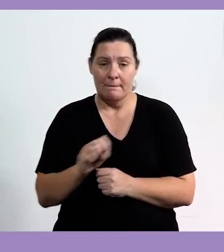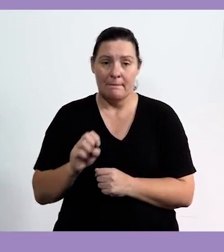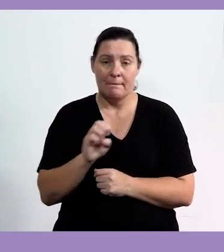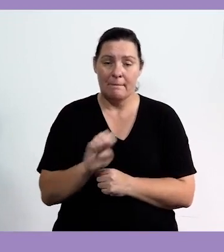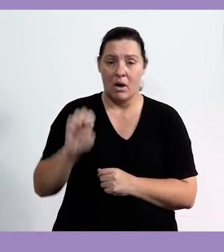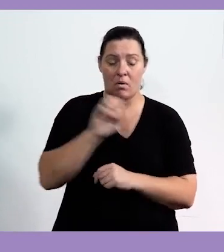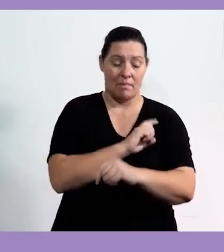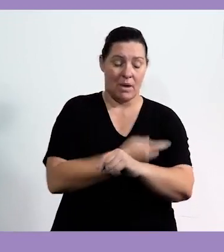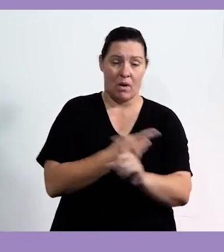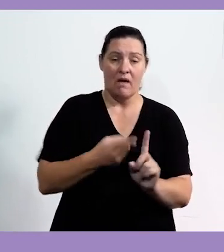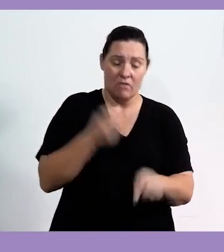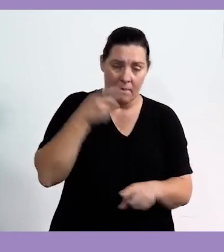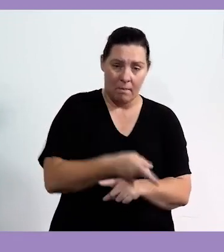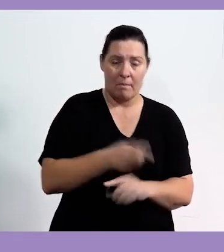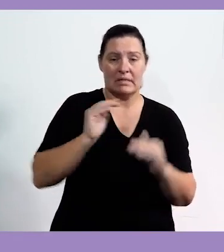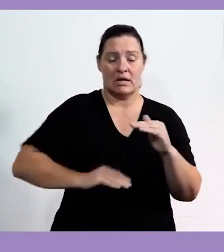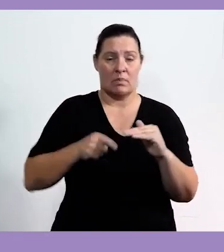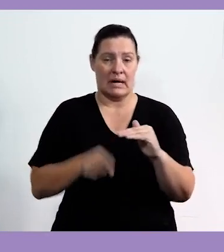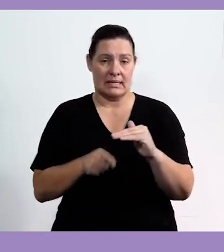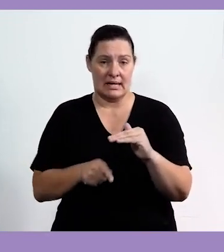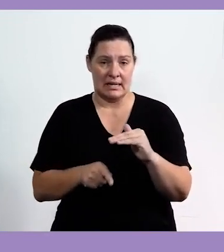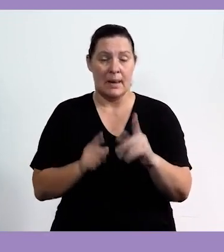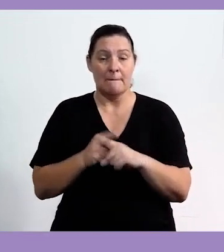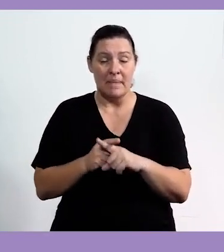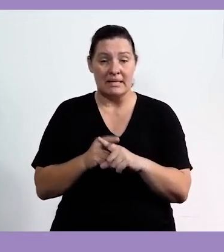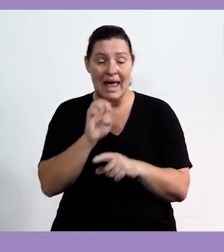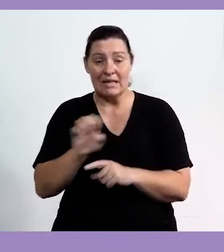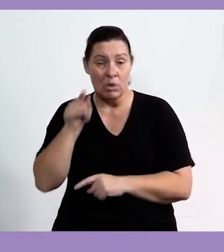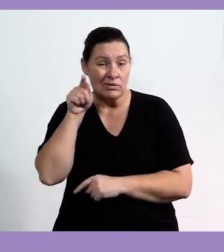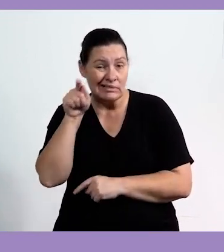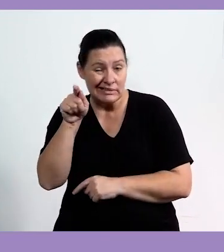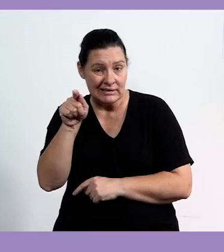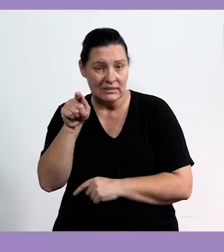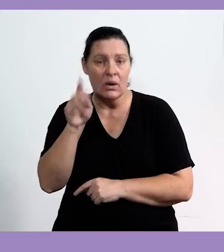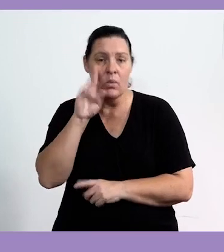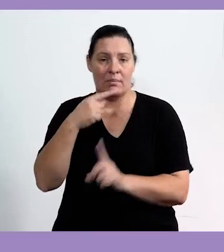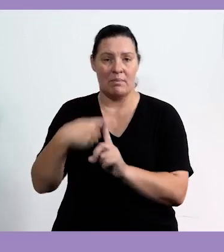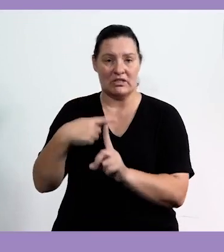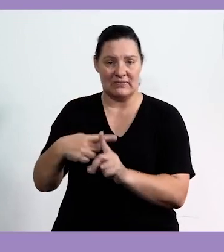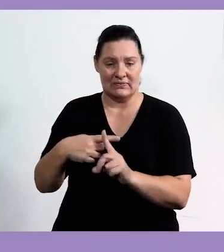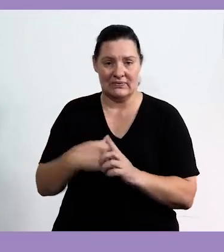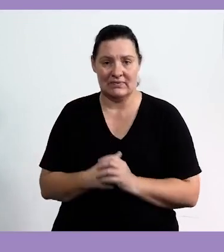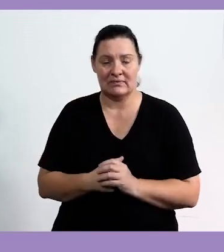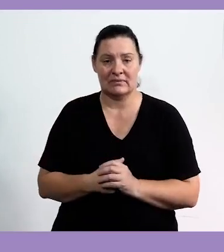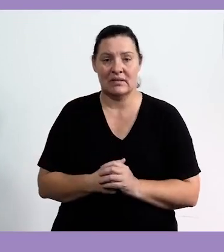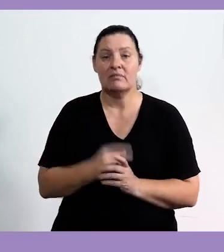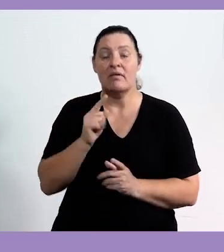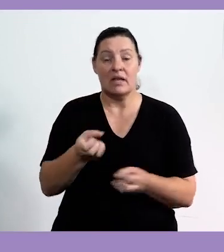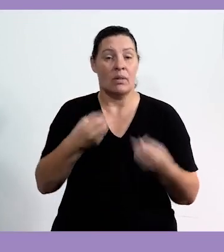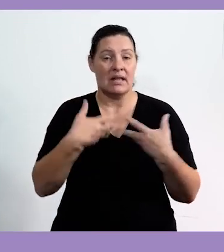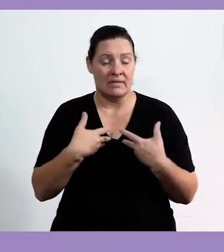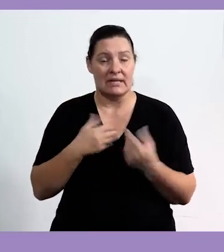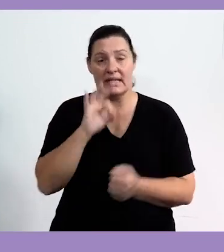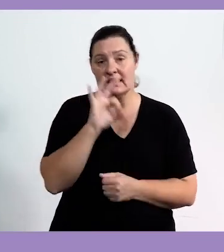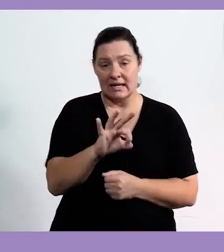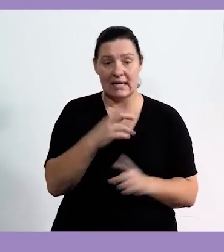the power that comes from the denominator. But now our exponent is going to be positive.